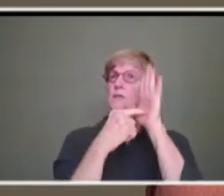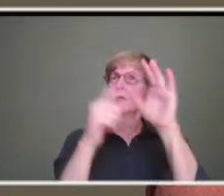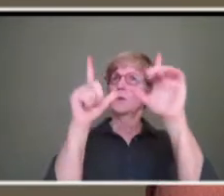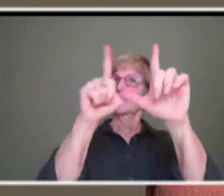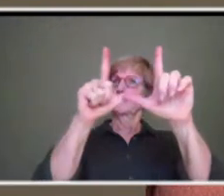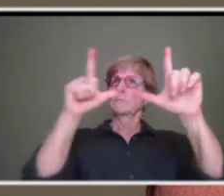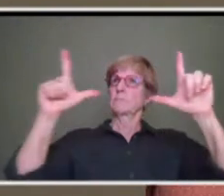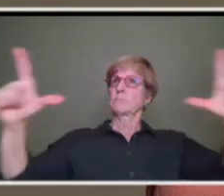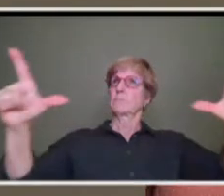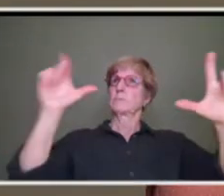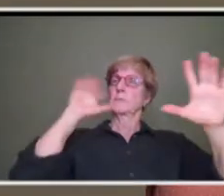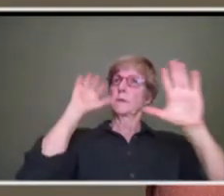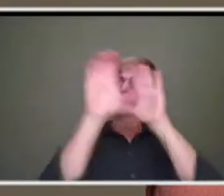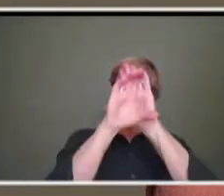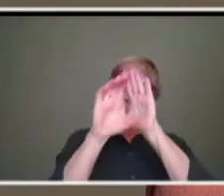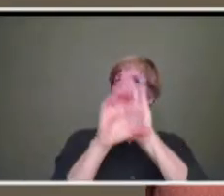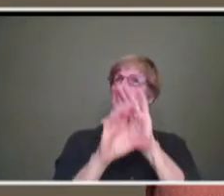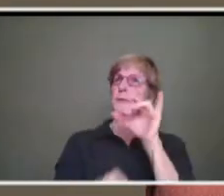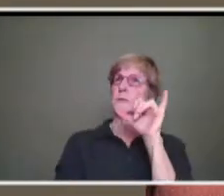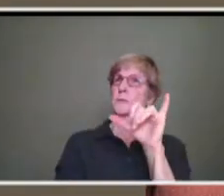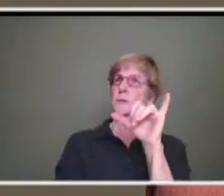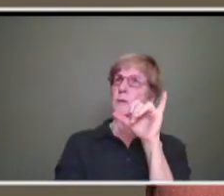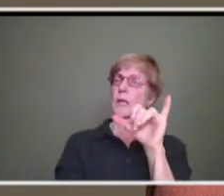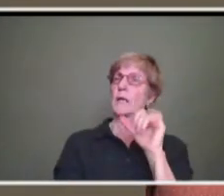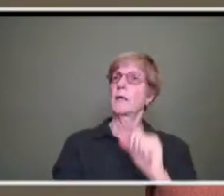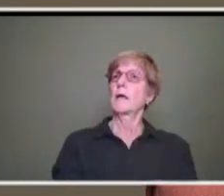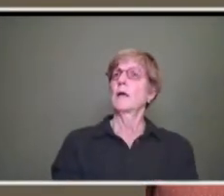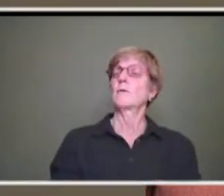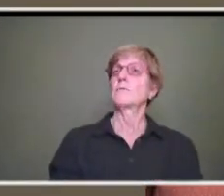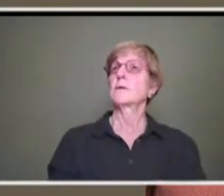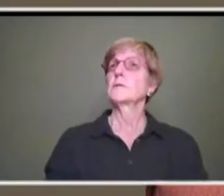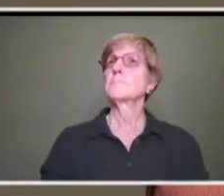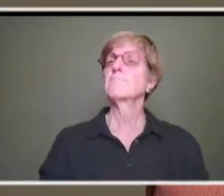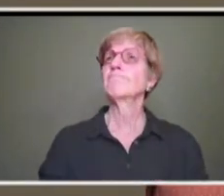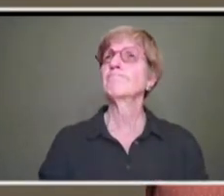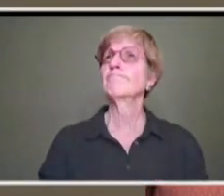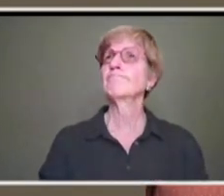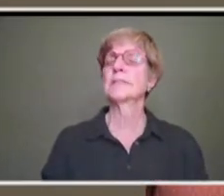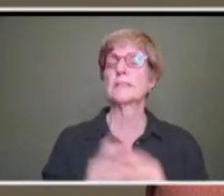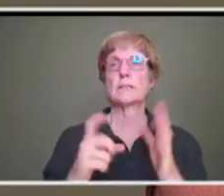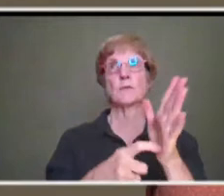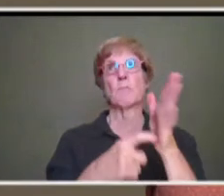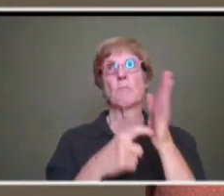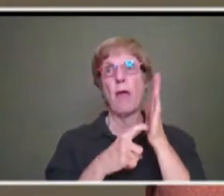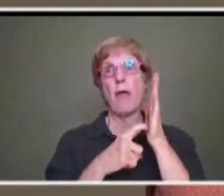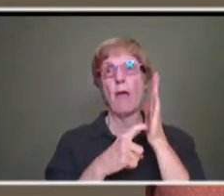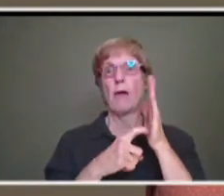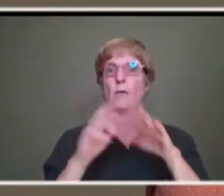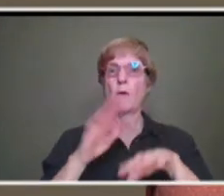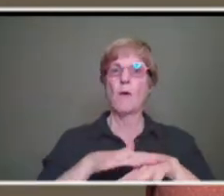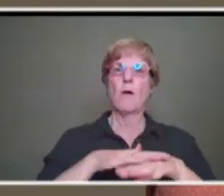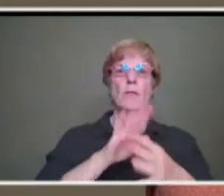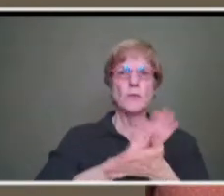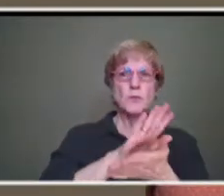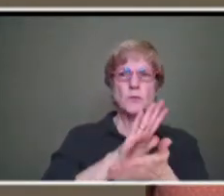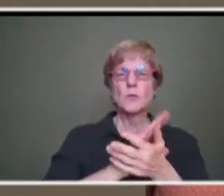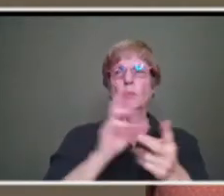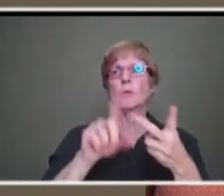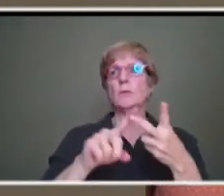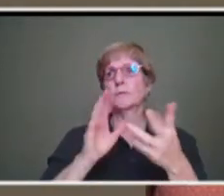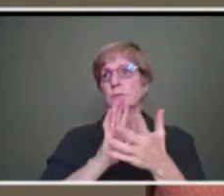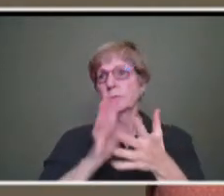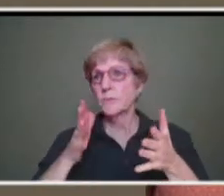of a pressing Demand on our infrastructure um